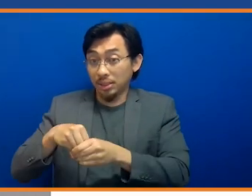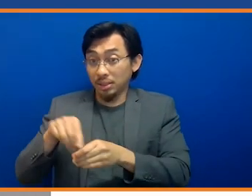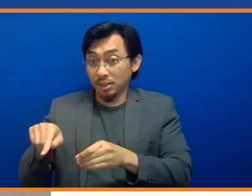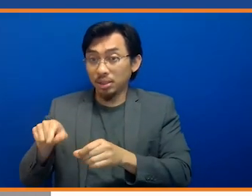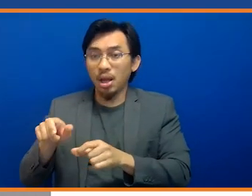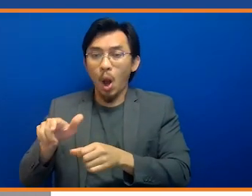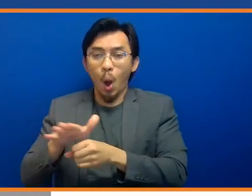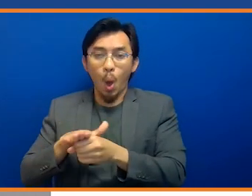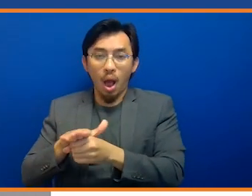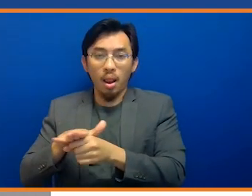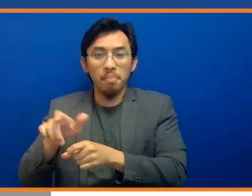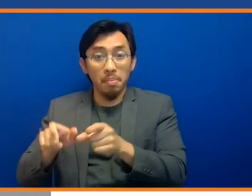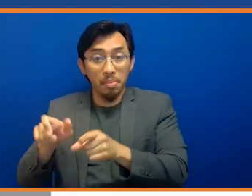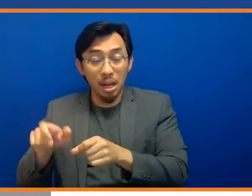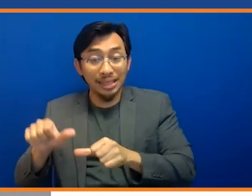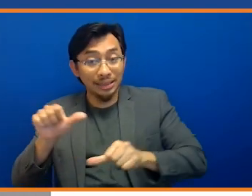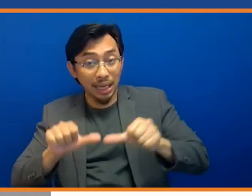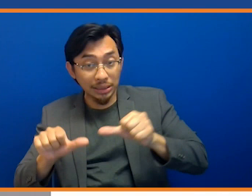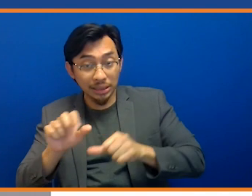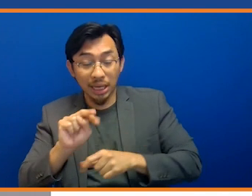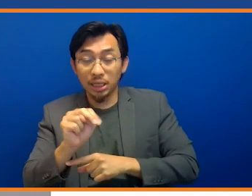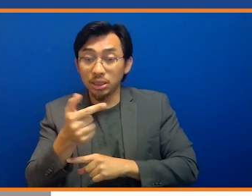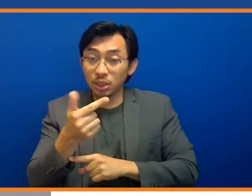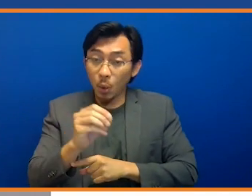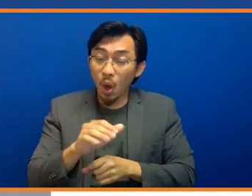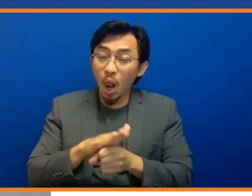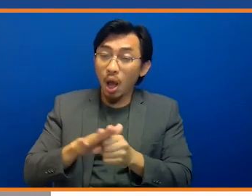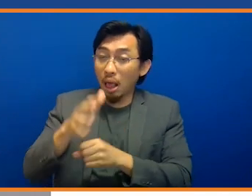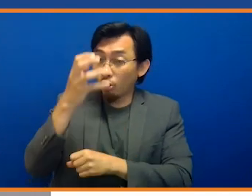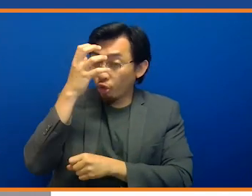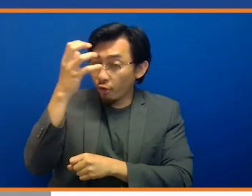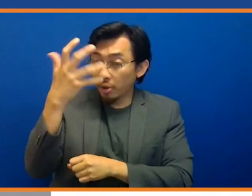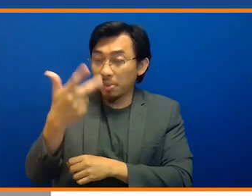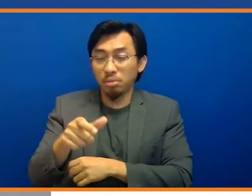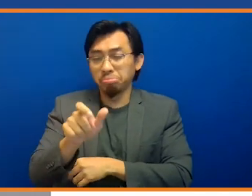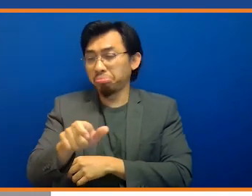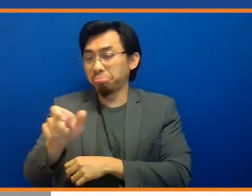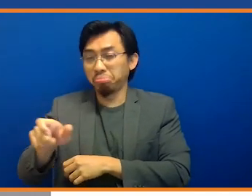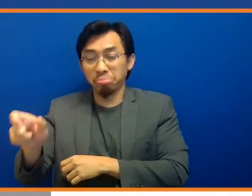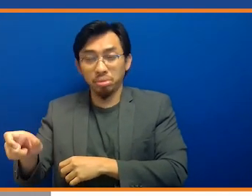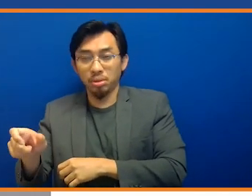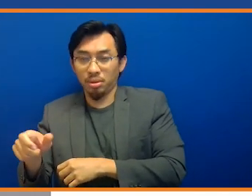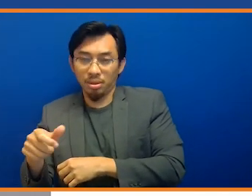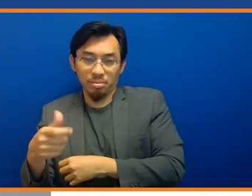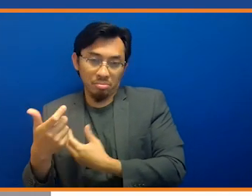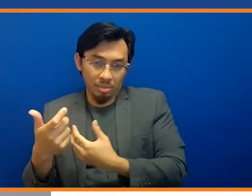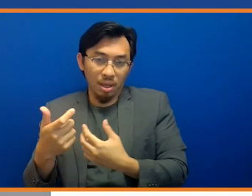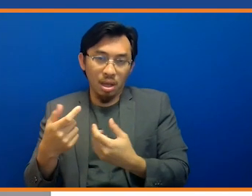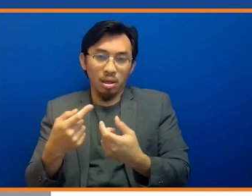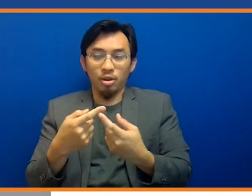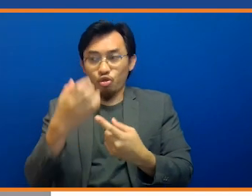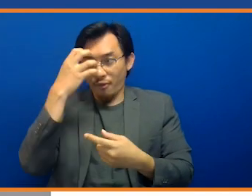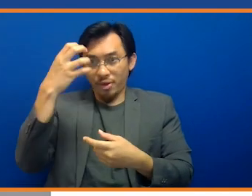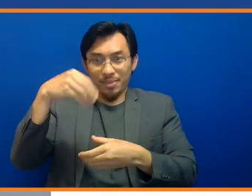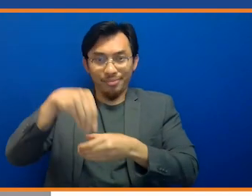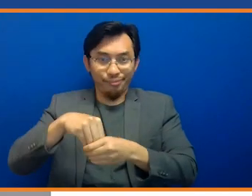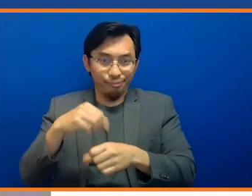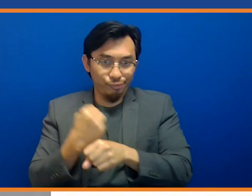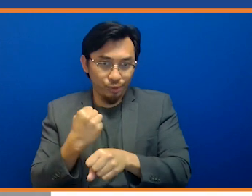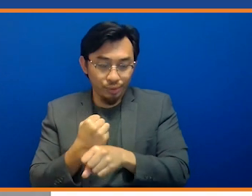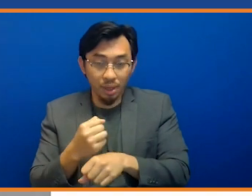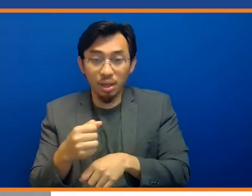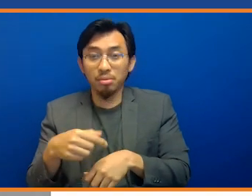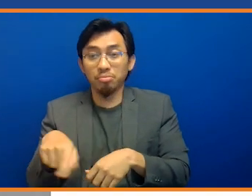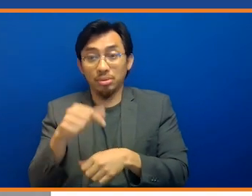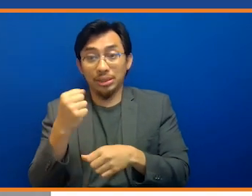local people, scientists, NGO, local government, civil society, and also central government. If you see in this